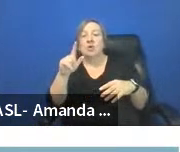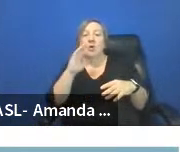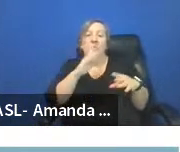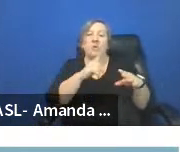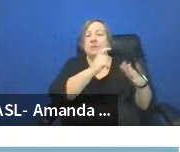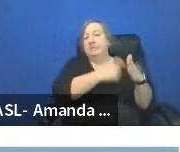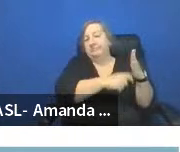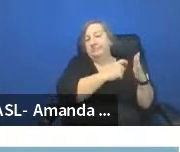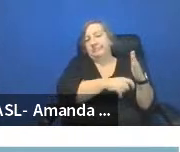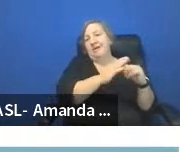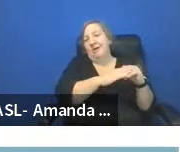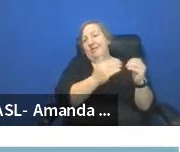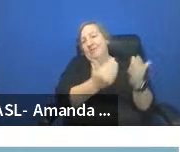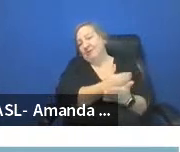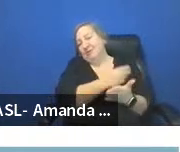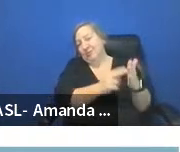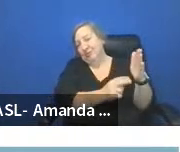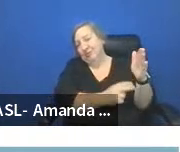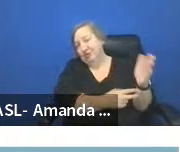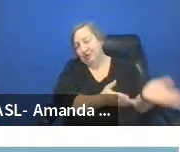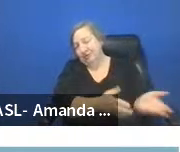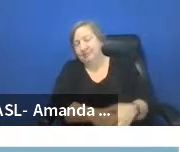bridge. Next slide.